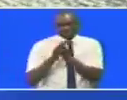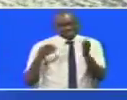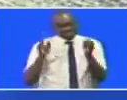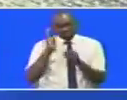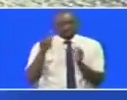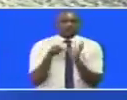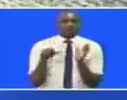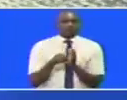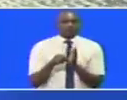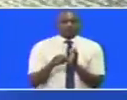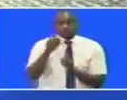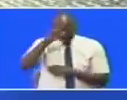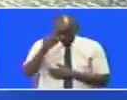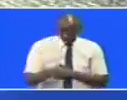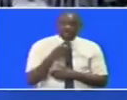challenges. The